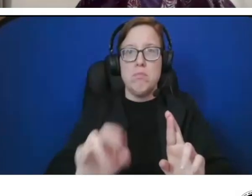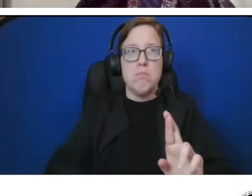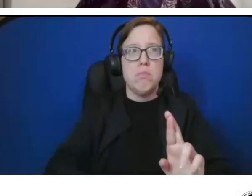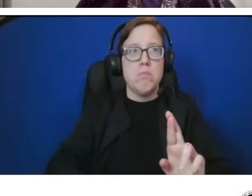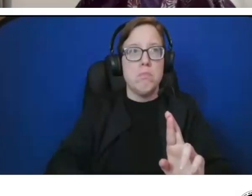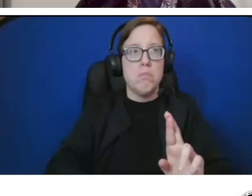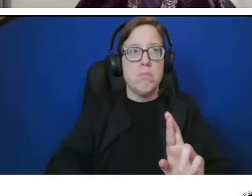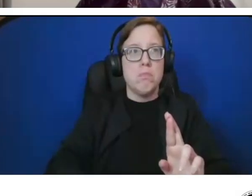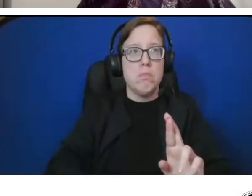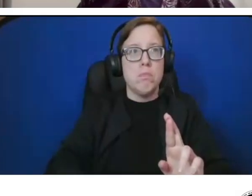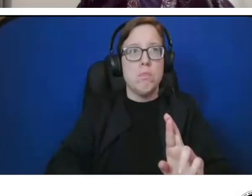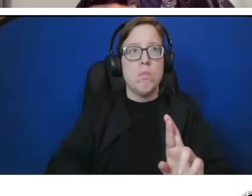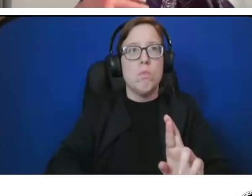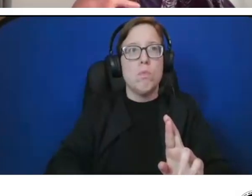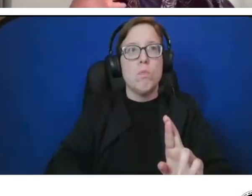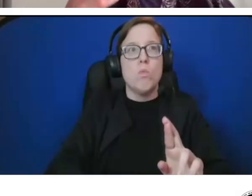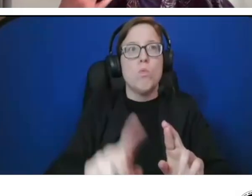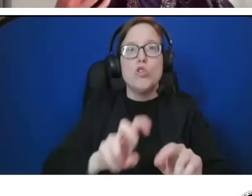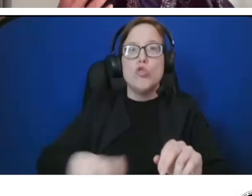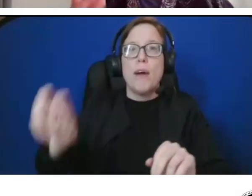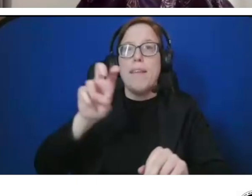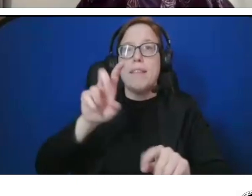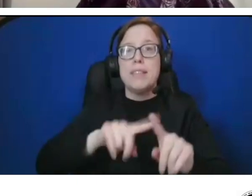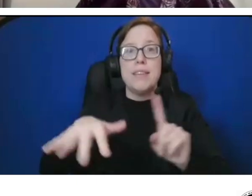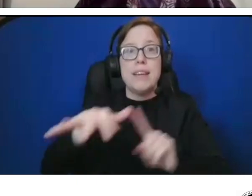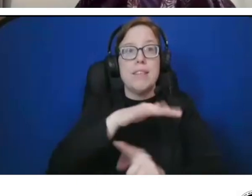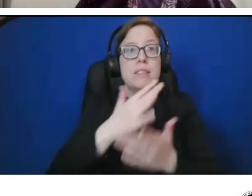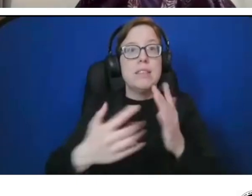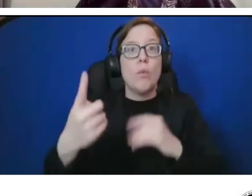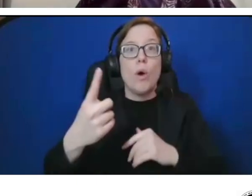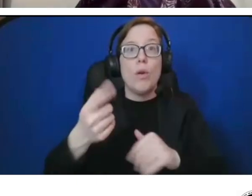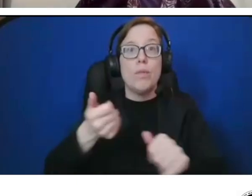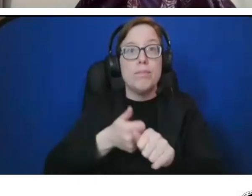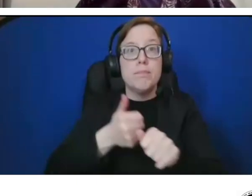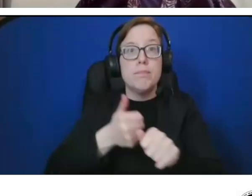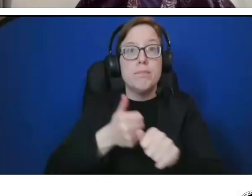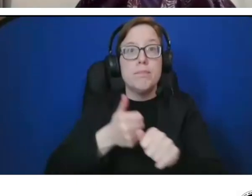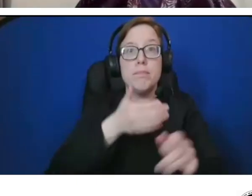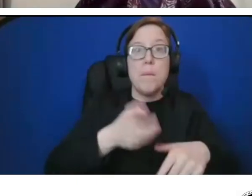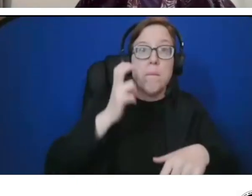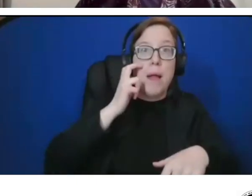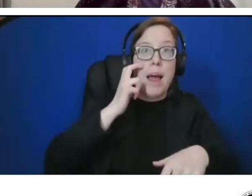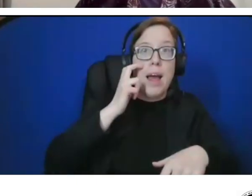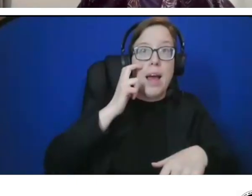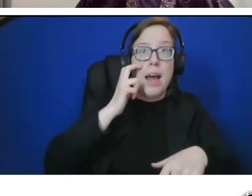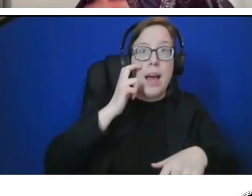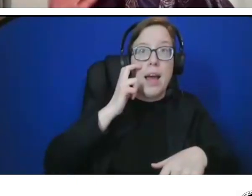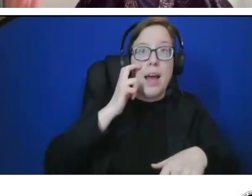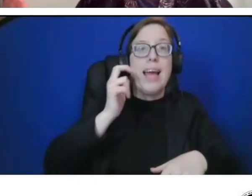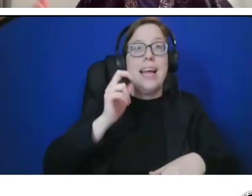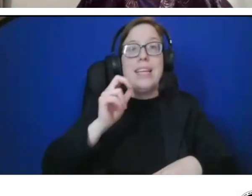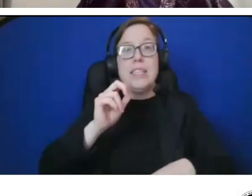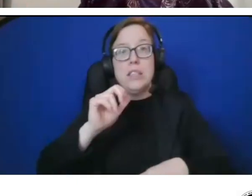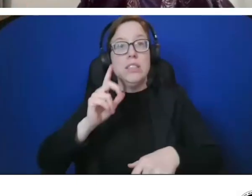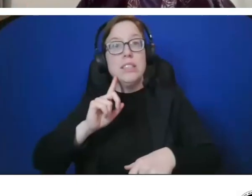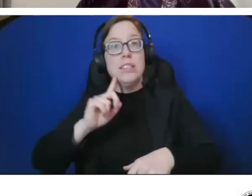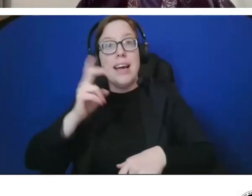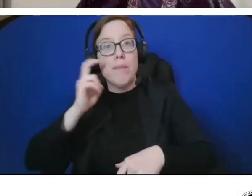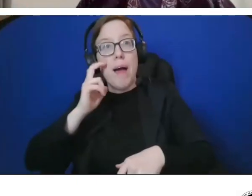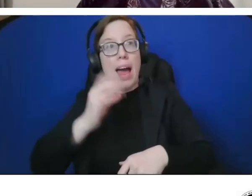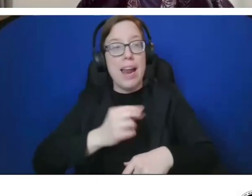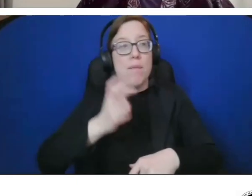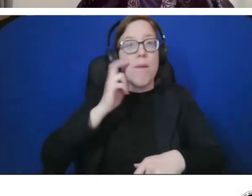as when you're traveling in an environment, someone who is blind, not just those who are deafblind,